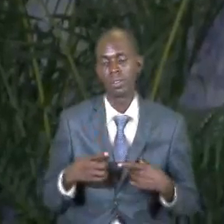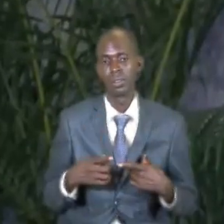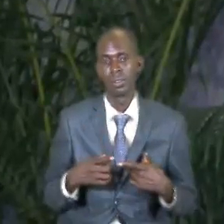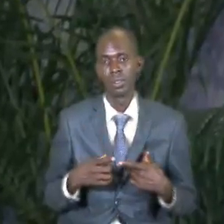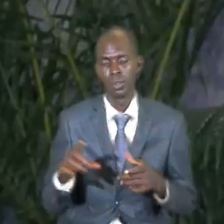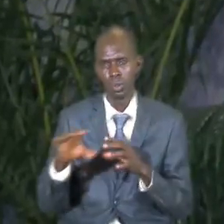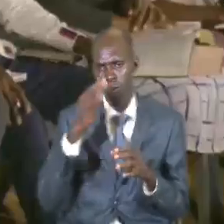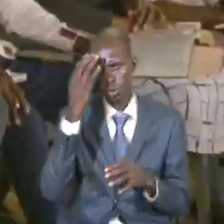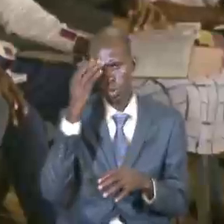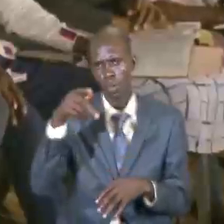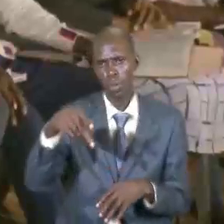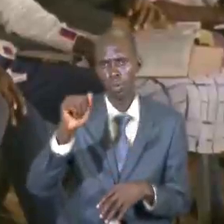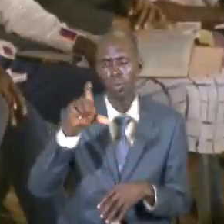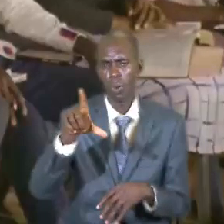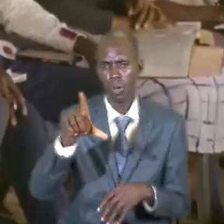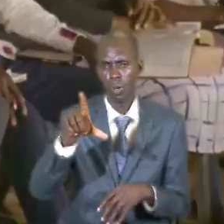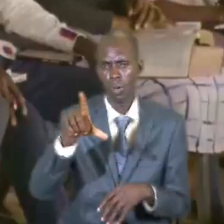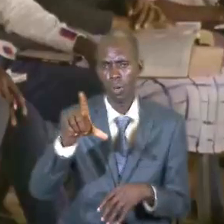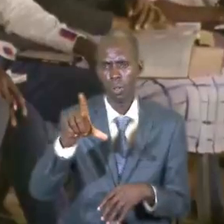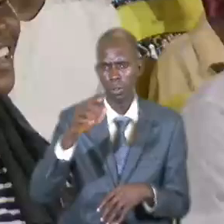Paul before? Do you know me?